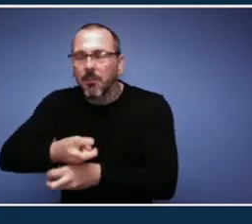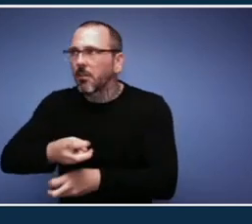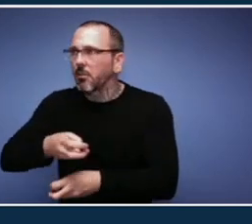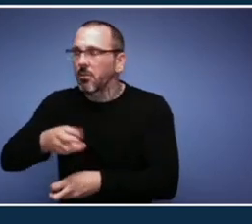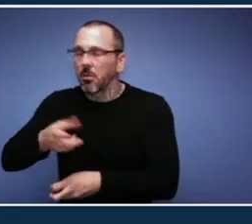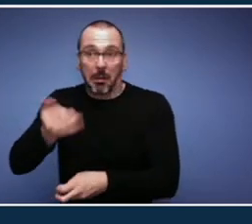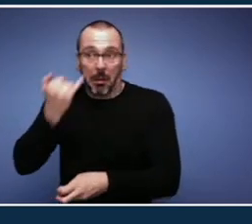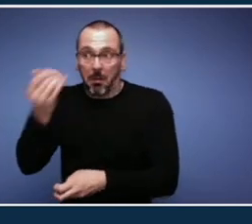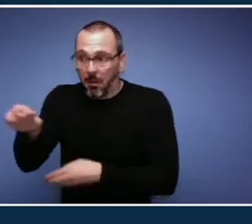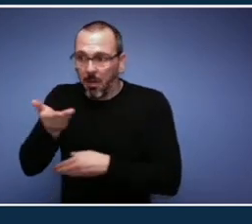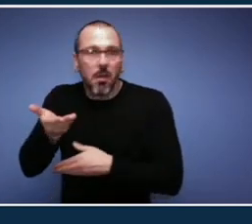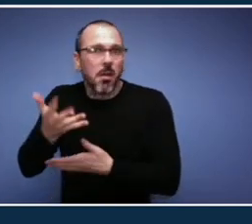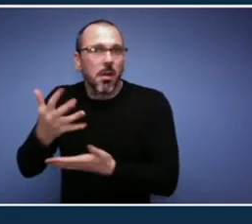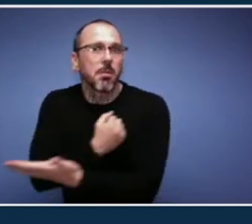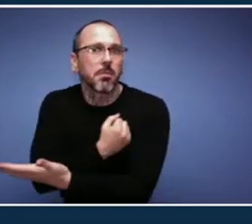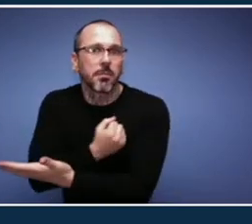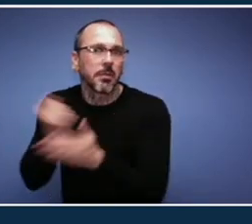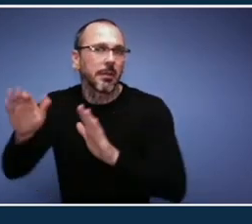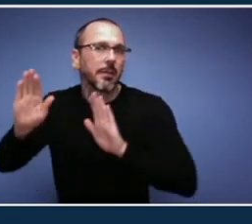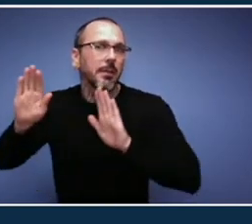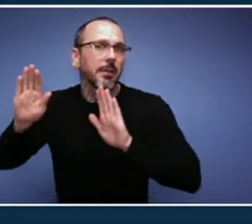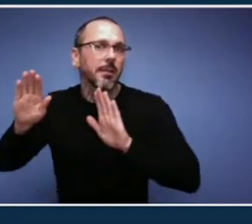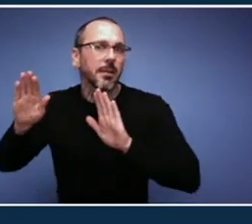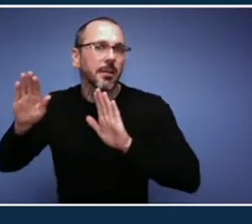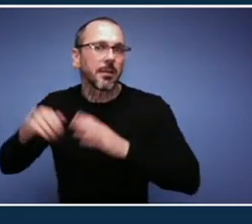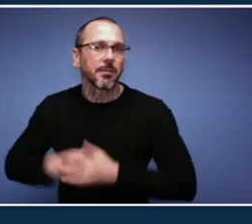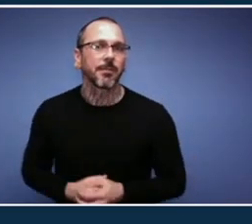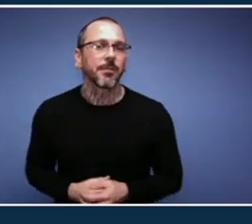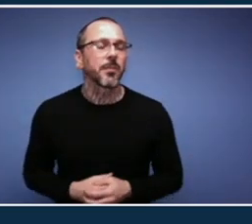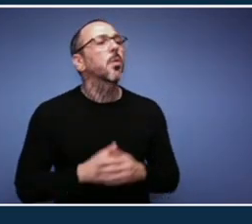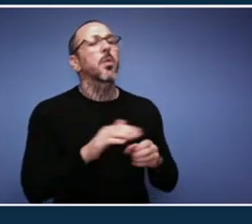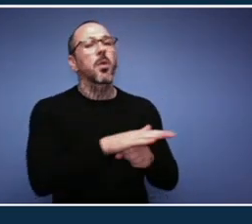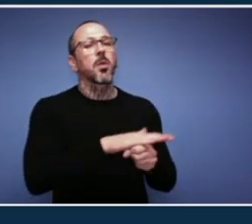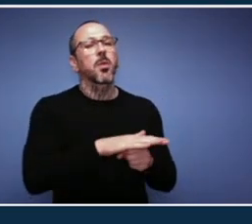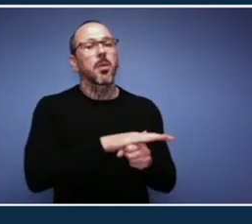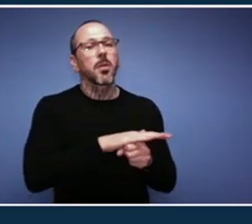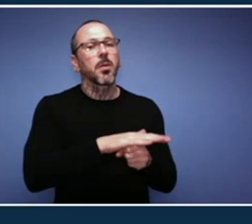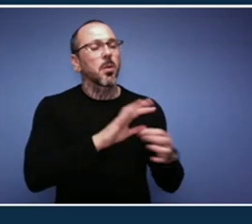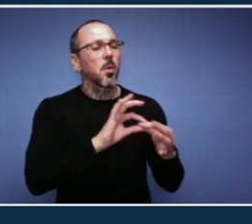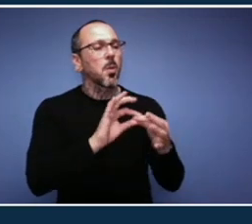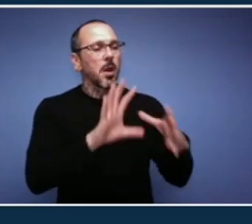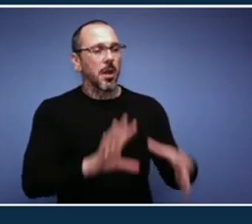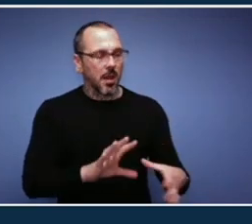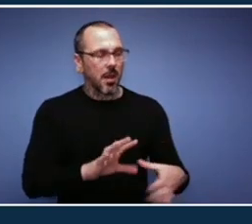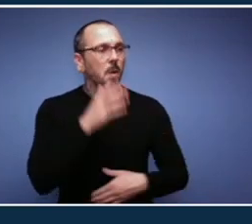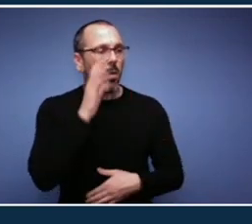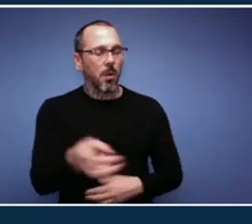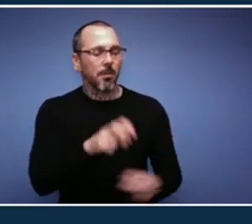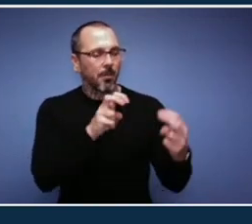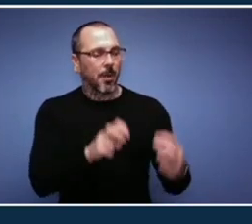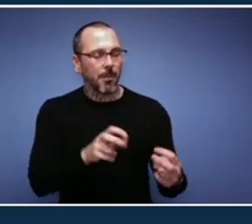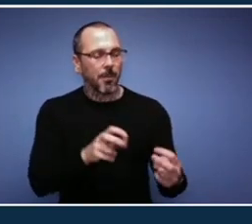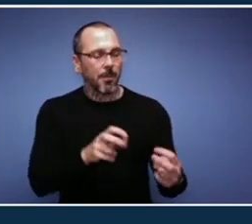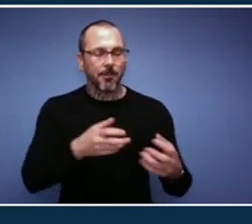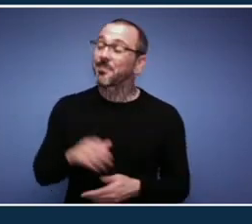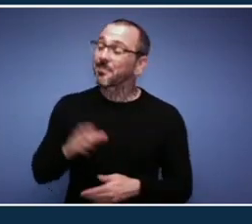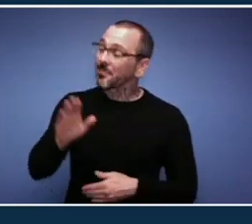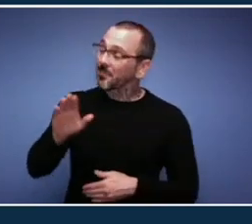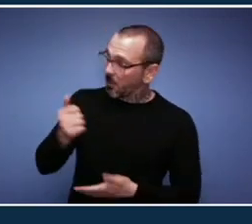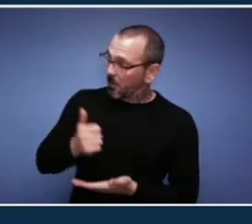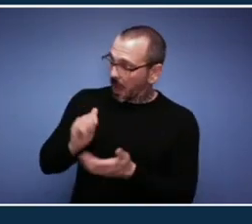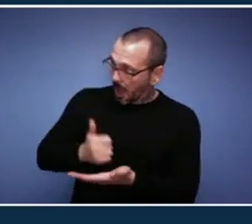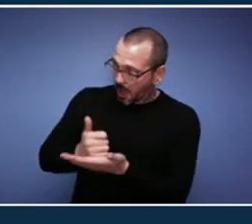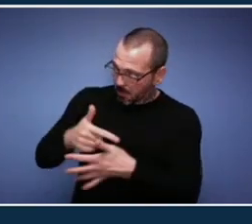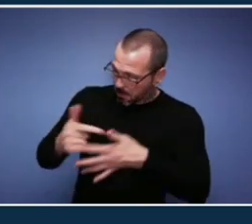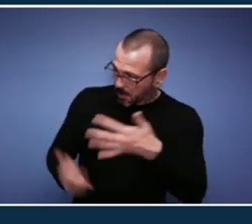They're gonna build a plan, and then the local area coordinator is gonna be like, okay, so here's where we can get you the help you need. And